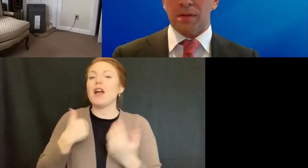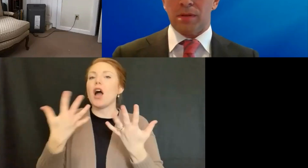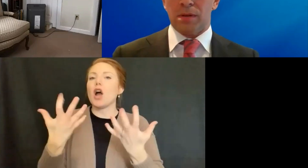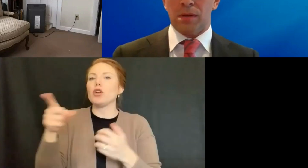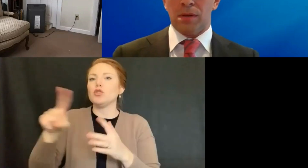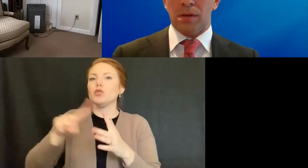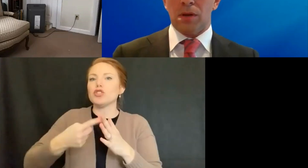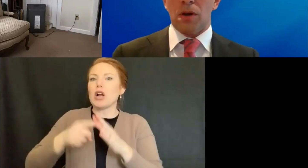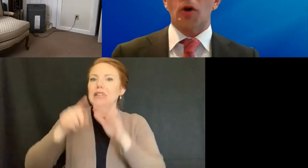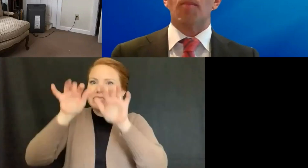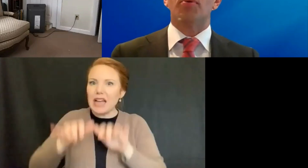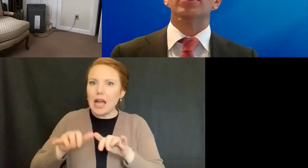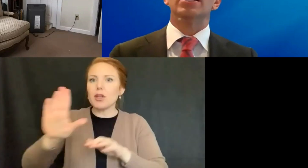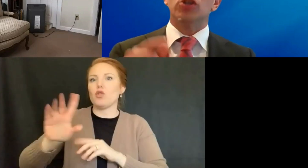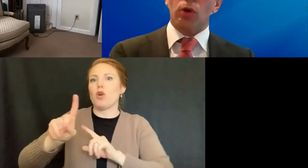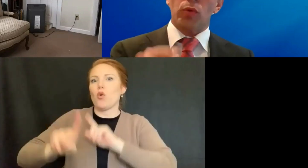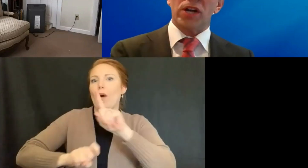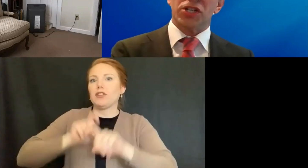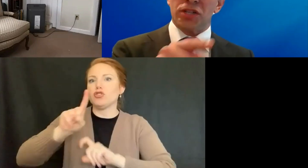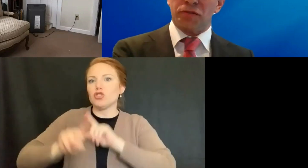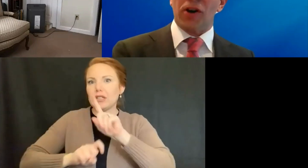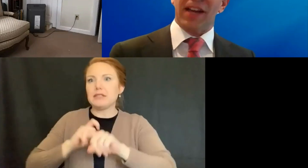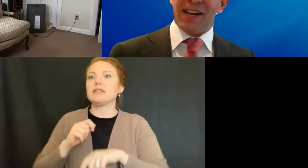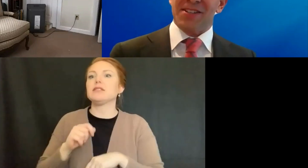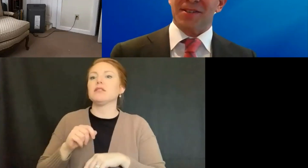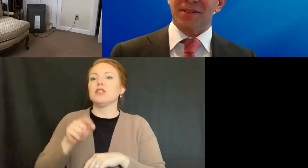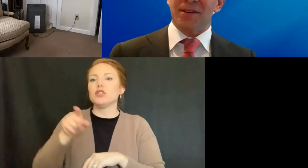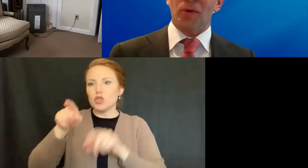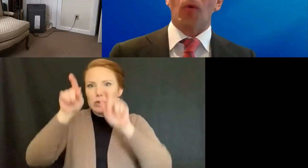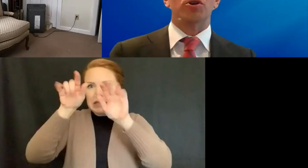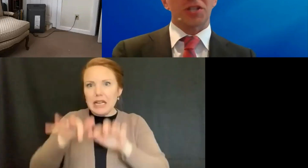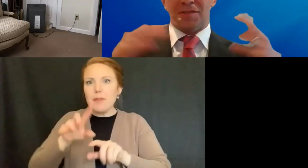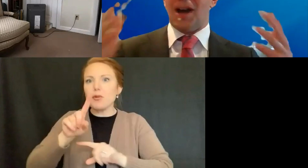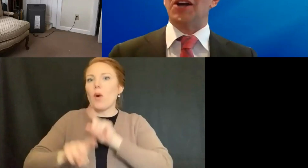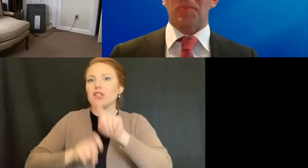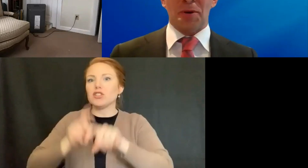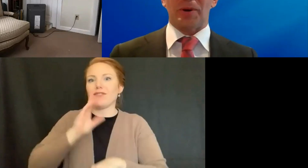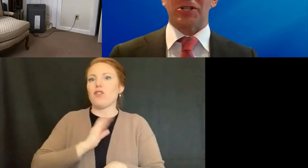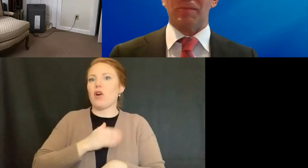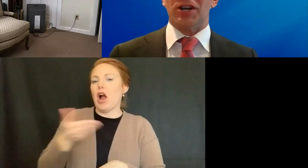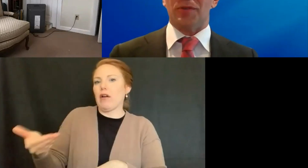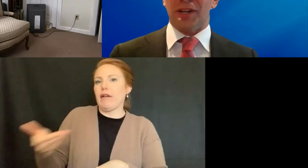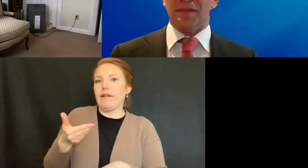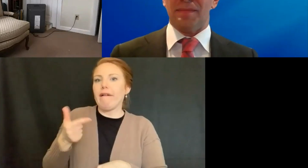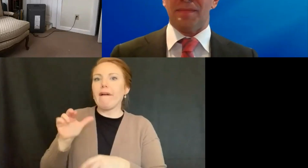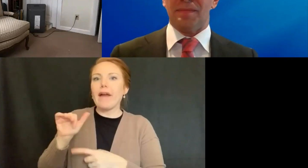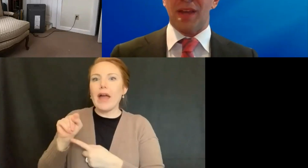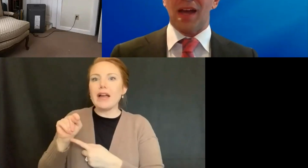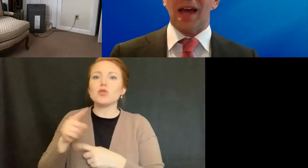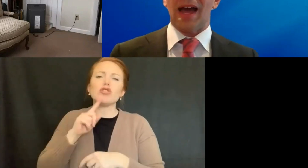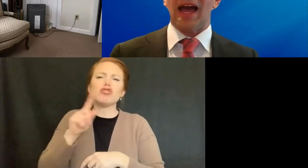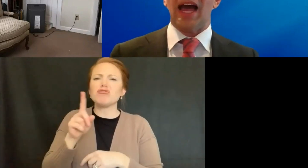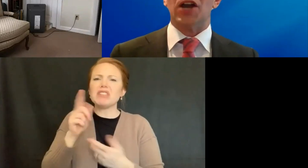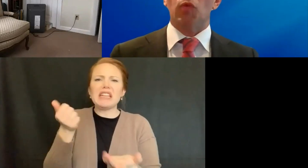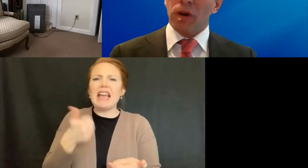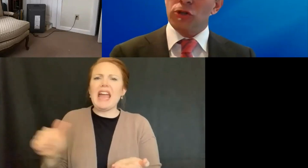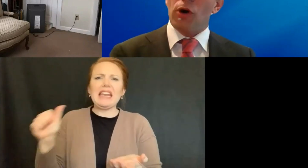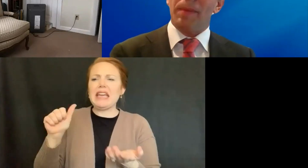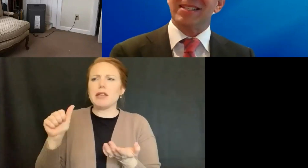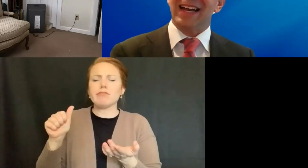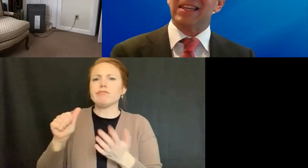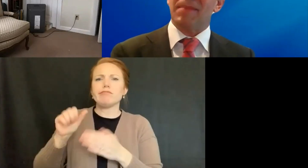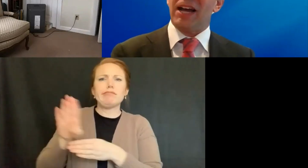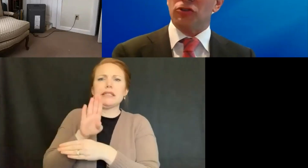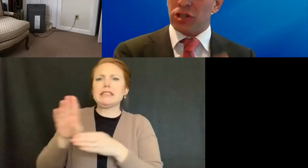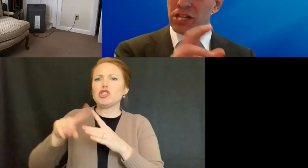questions. Put in your questions for our guests, or just entrepreneurship generally, and we'll